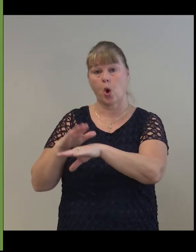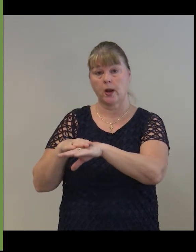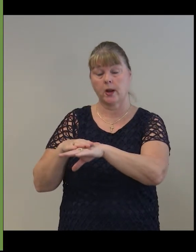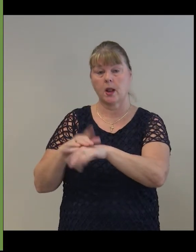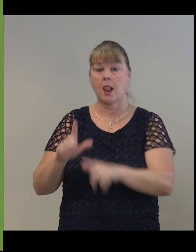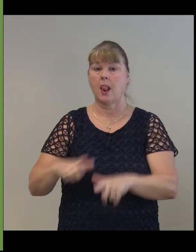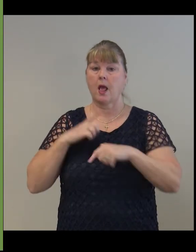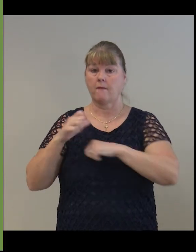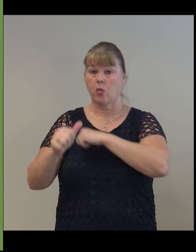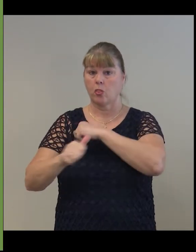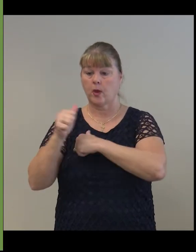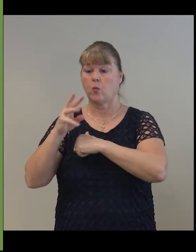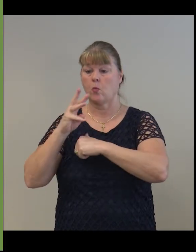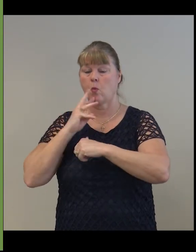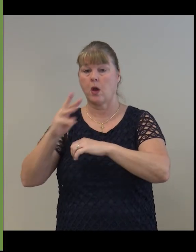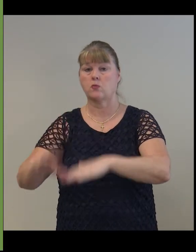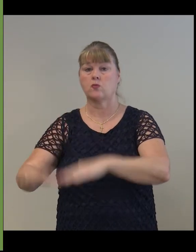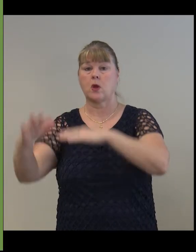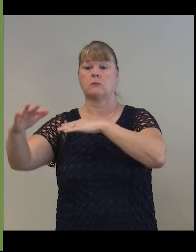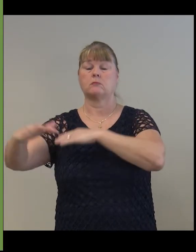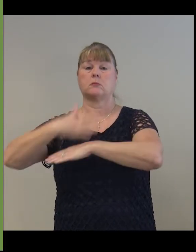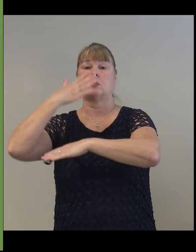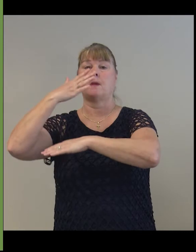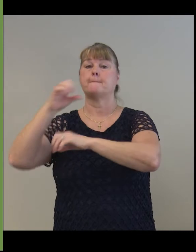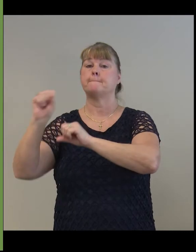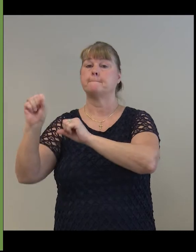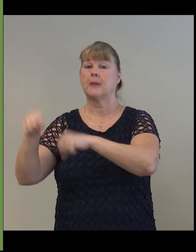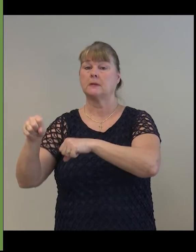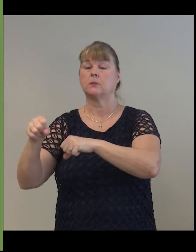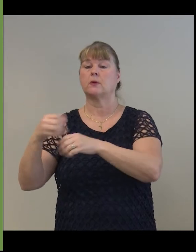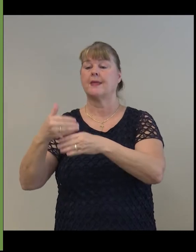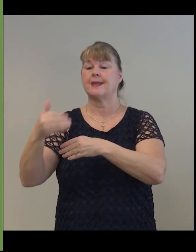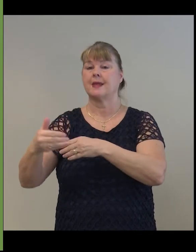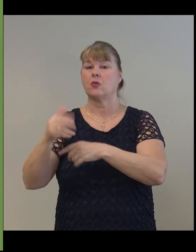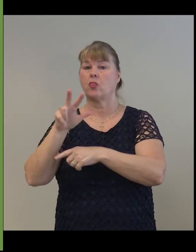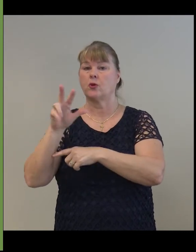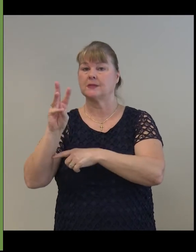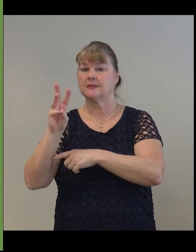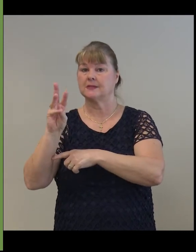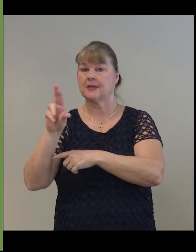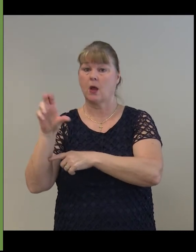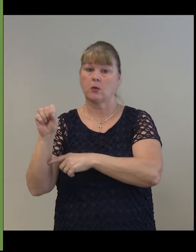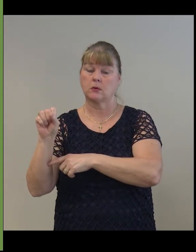the next 36 hours. So that's what a storm surge warning is.